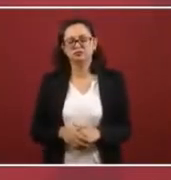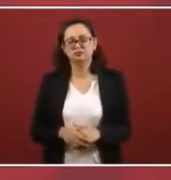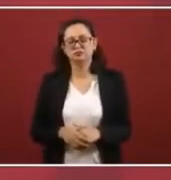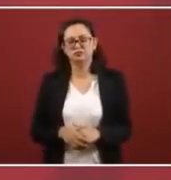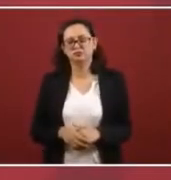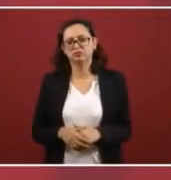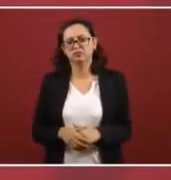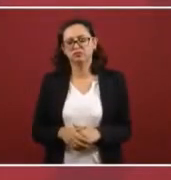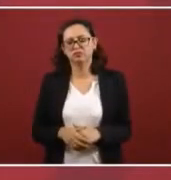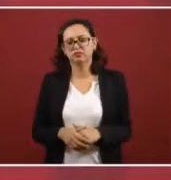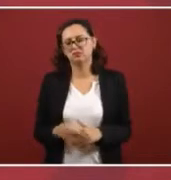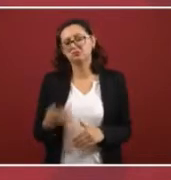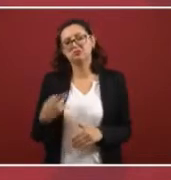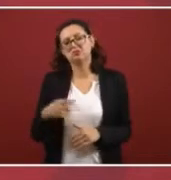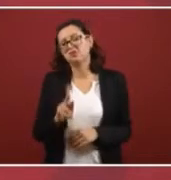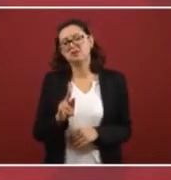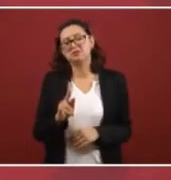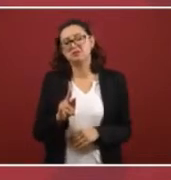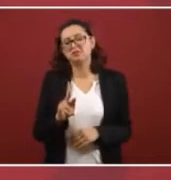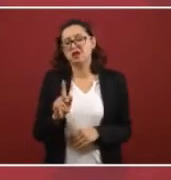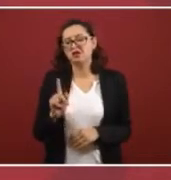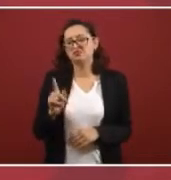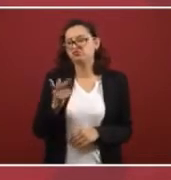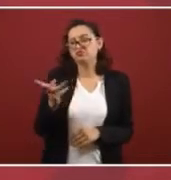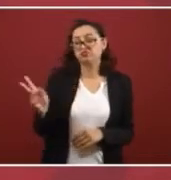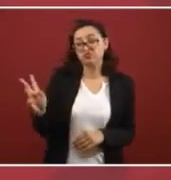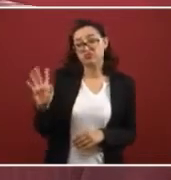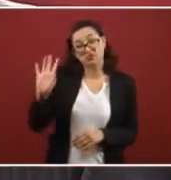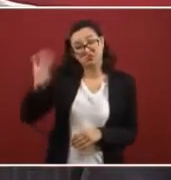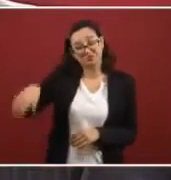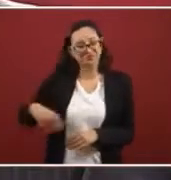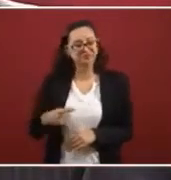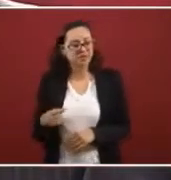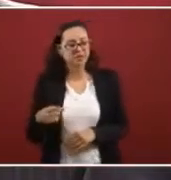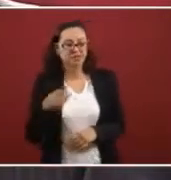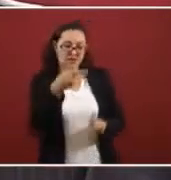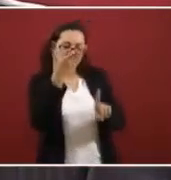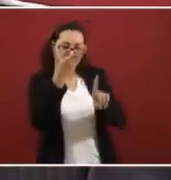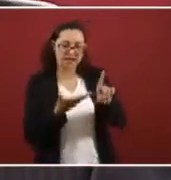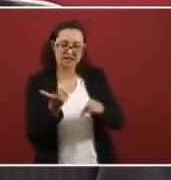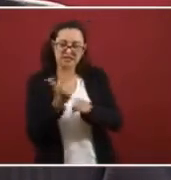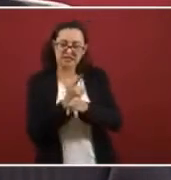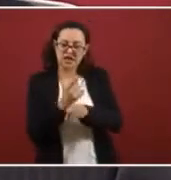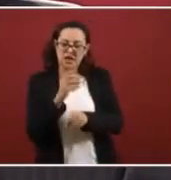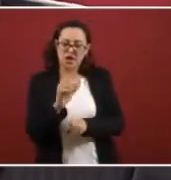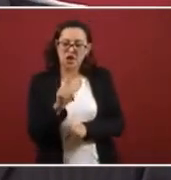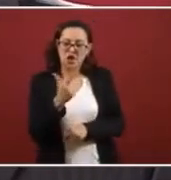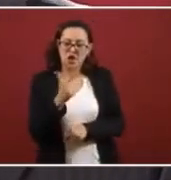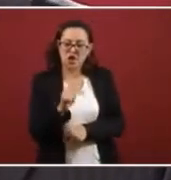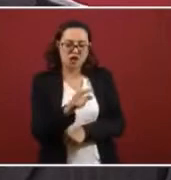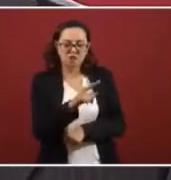the college. But that's not the case from the